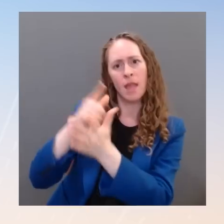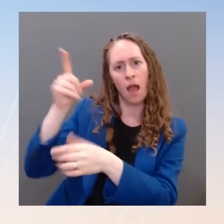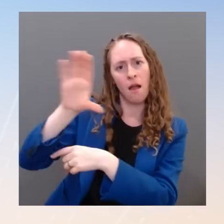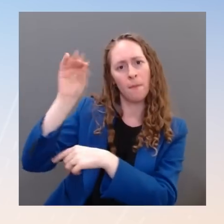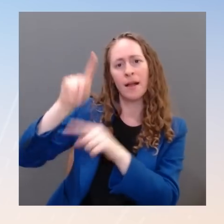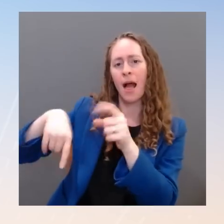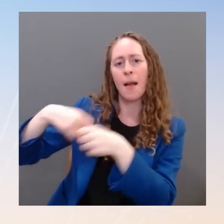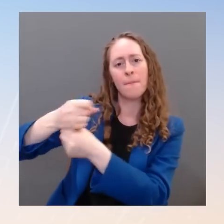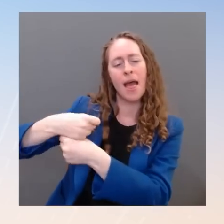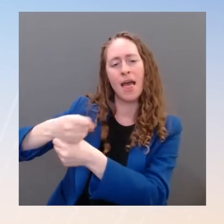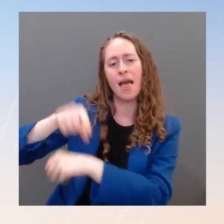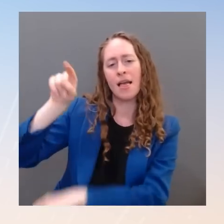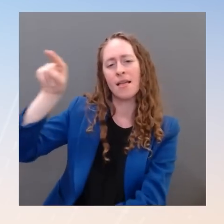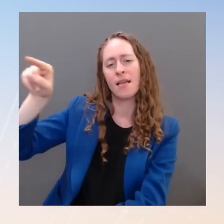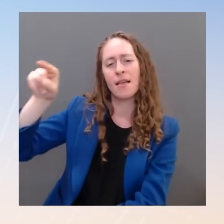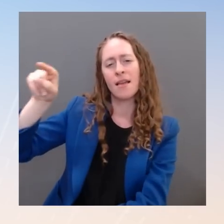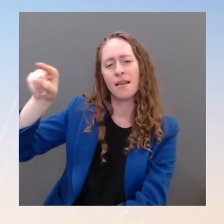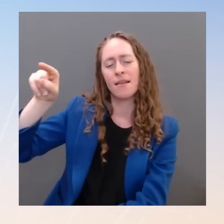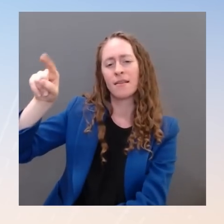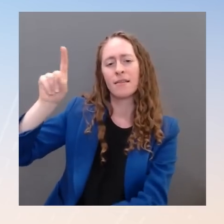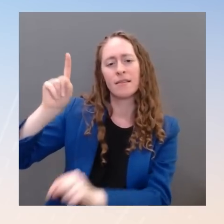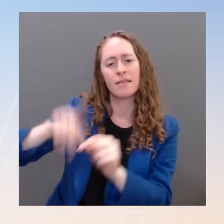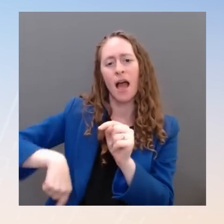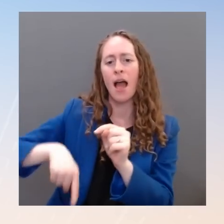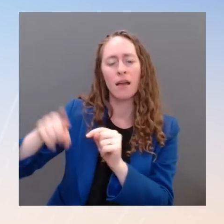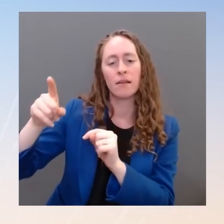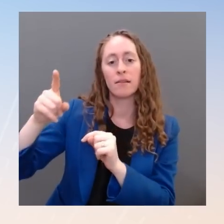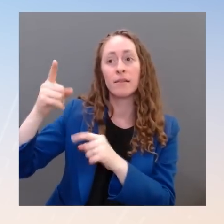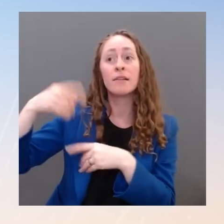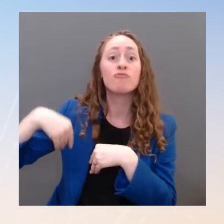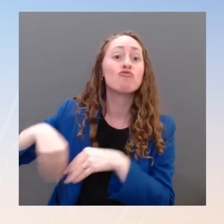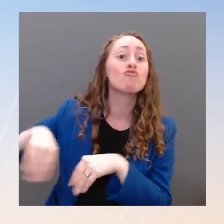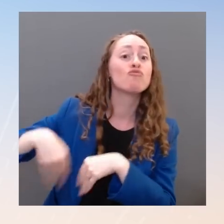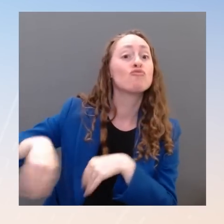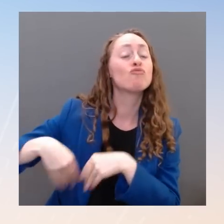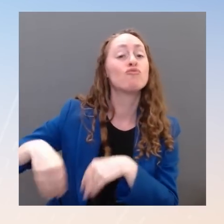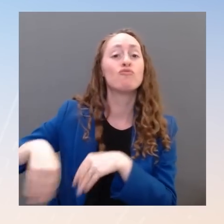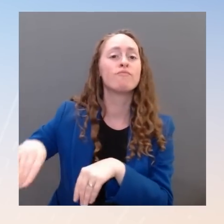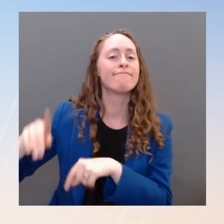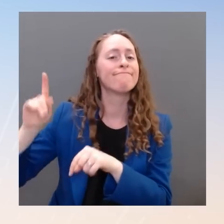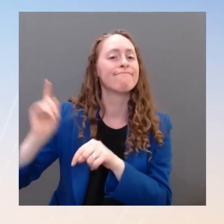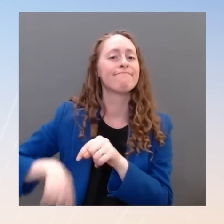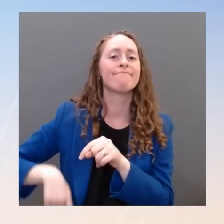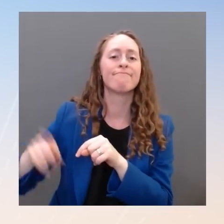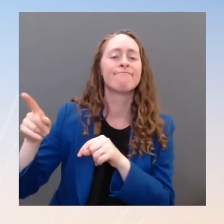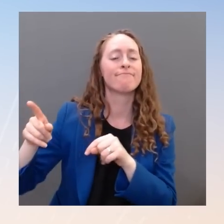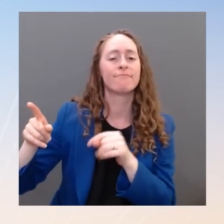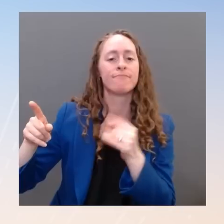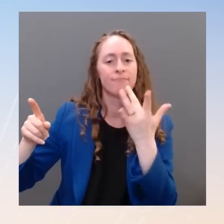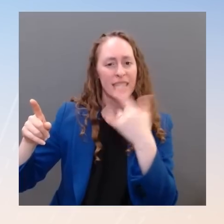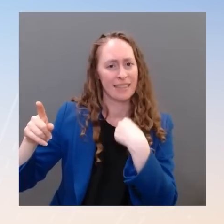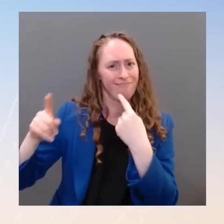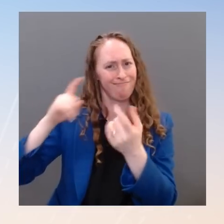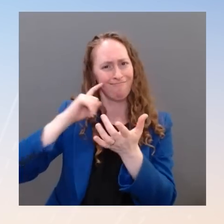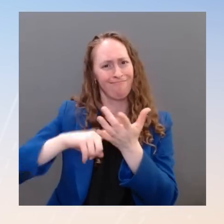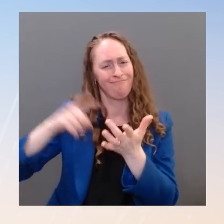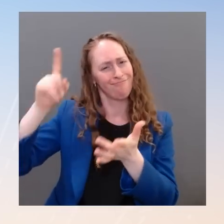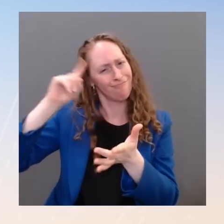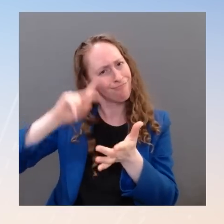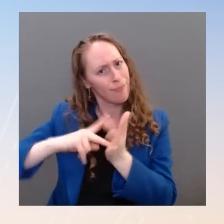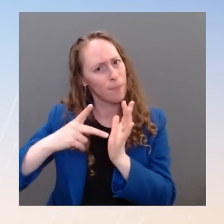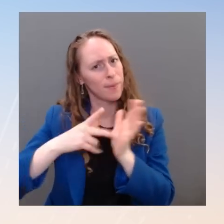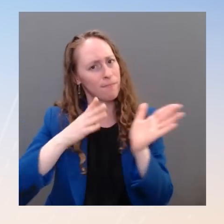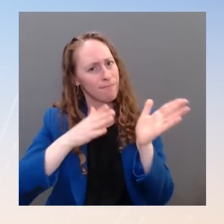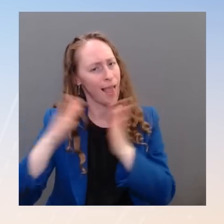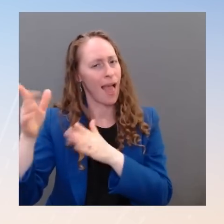seen decades of marketing targeted activities at exactly these communities. So, with that said, as you say, decades, I mean,